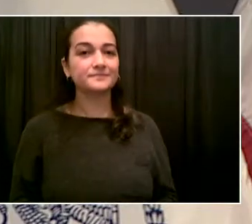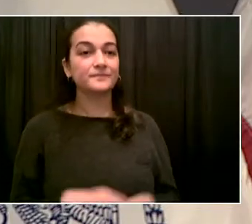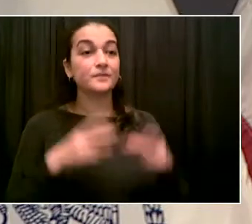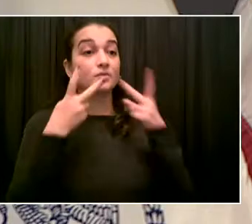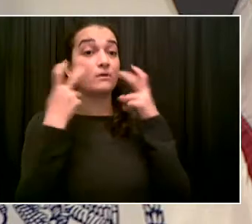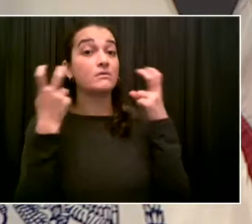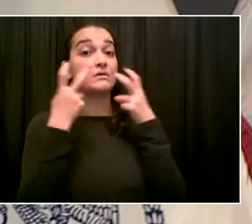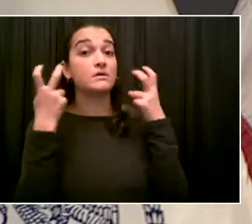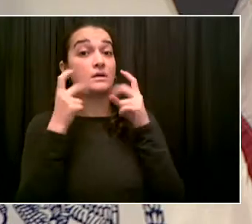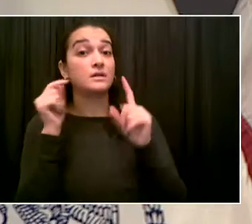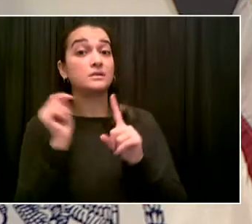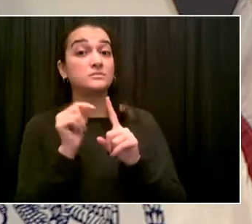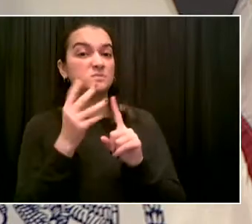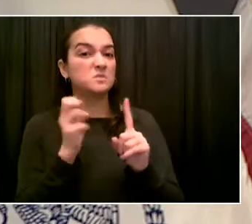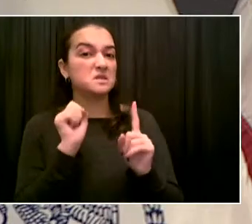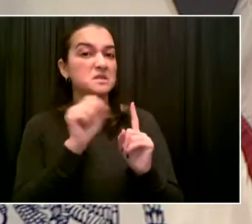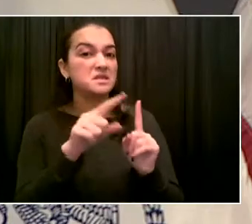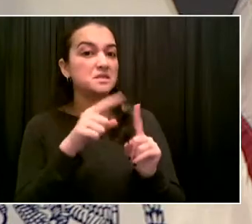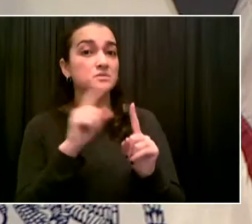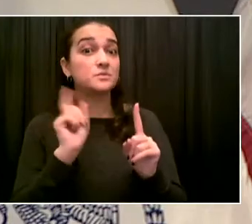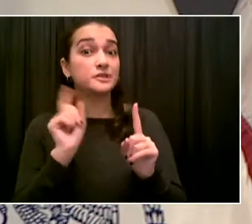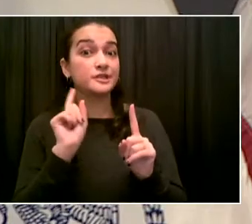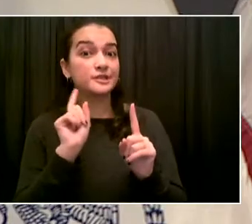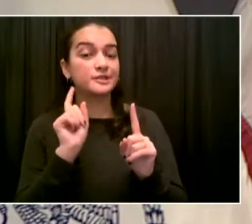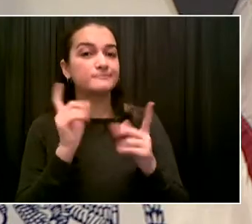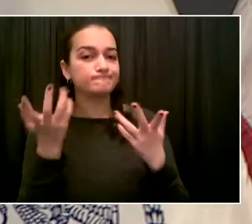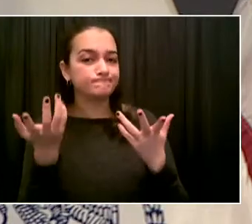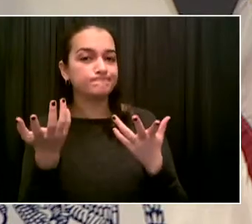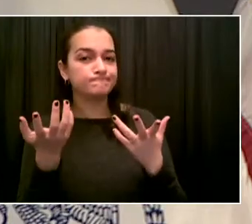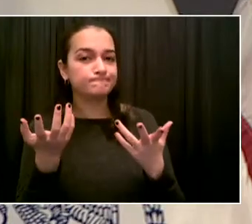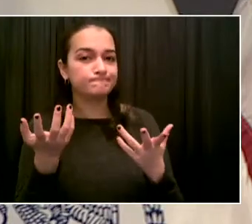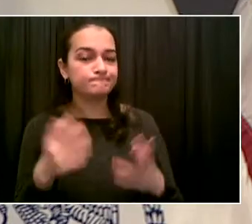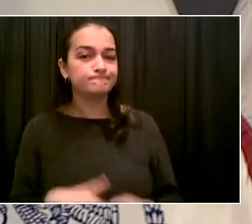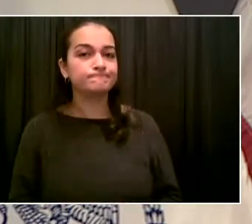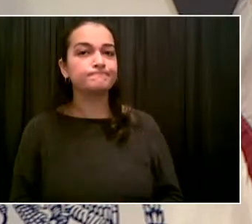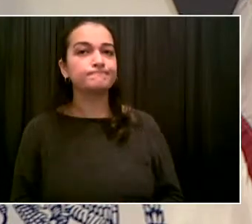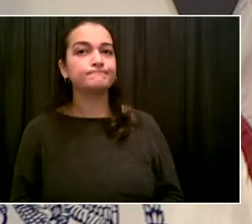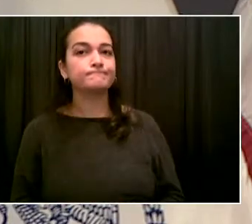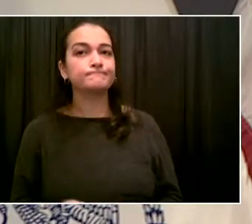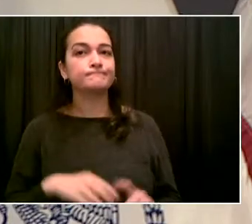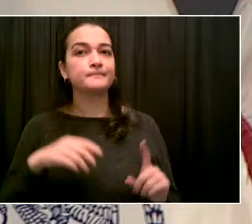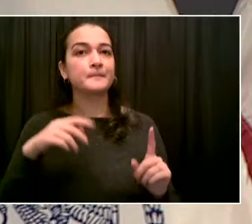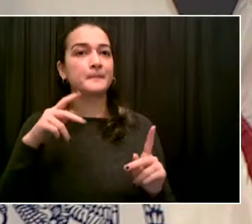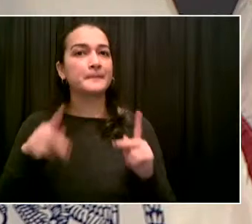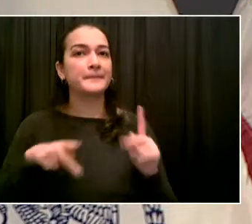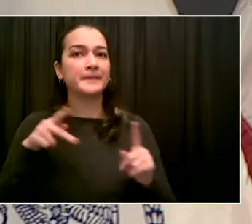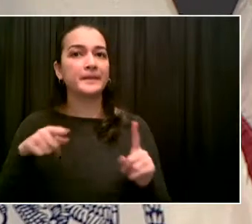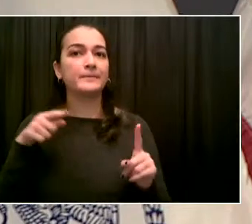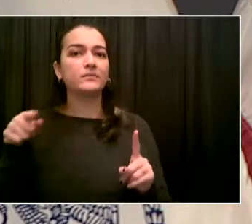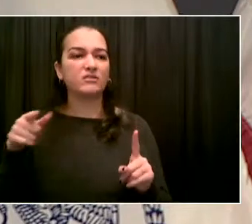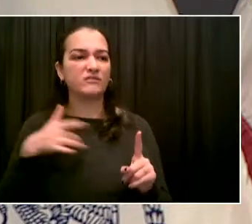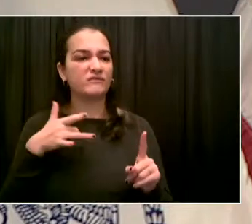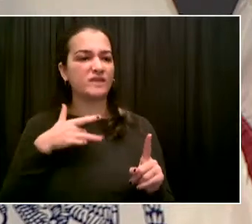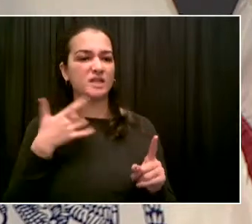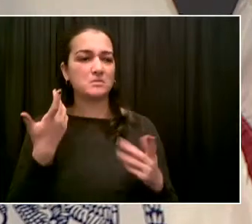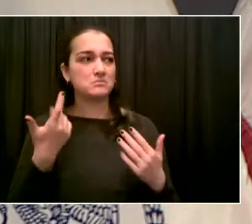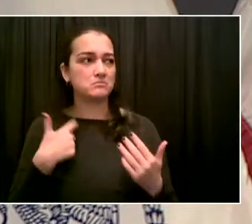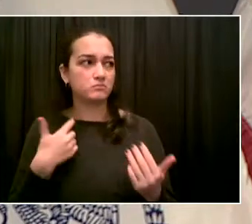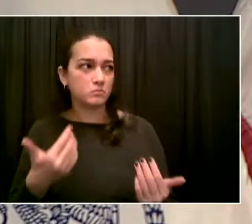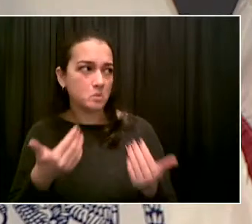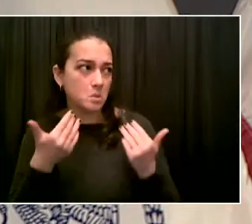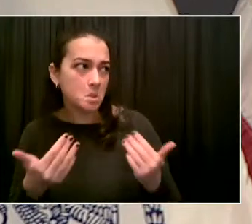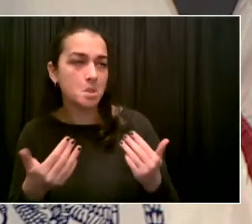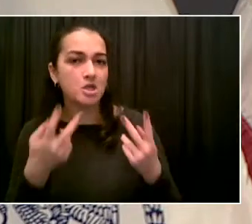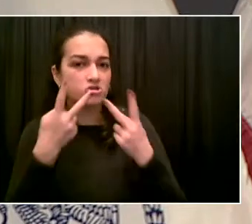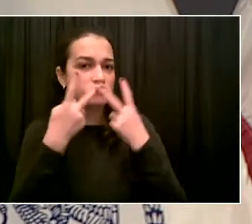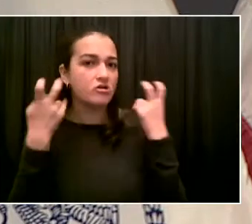to feel more free to commit crimes without any consequences, and whether that has been and whether that is at